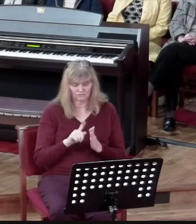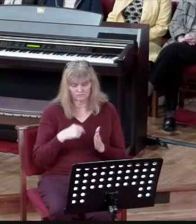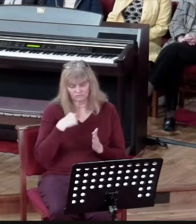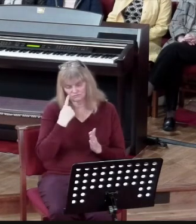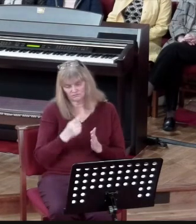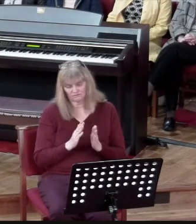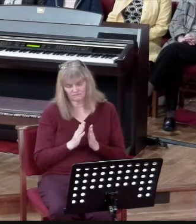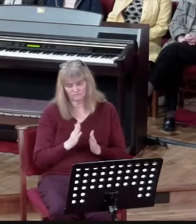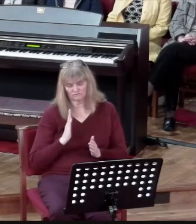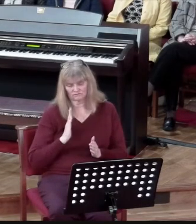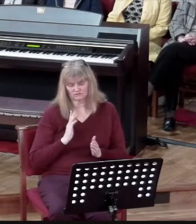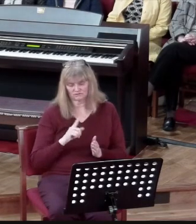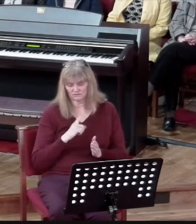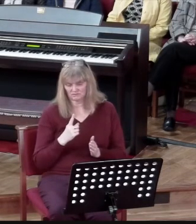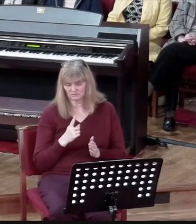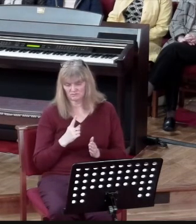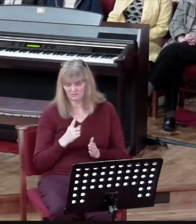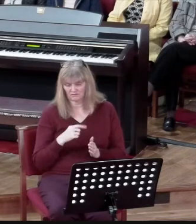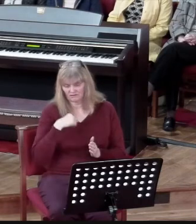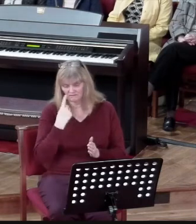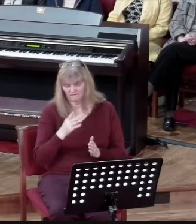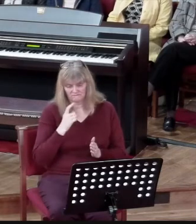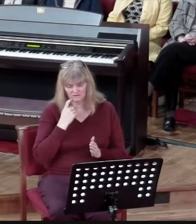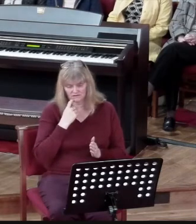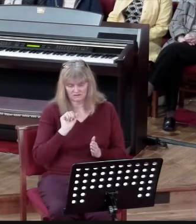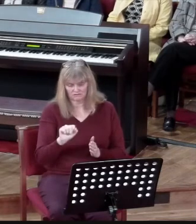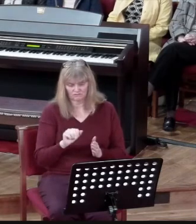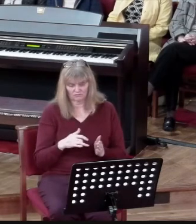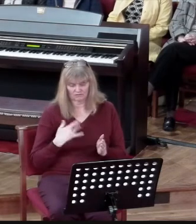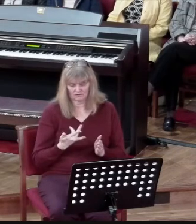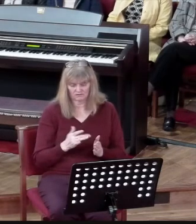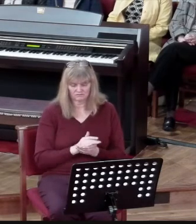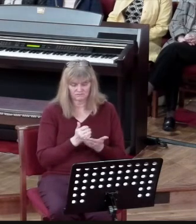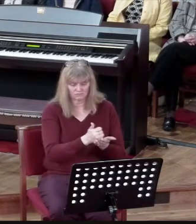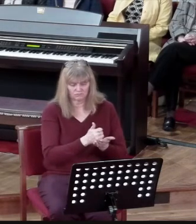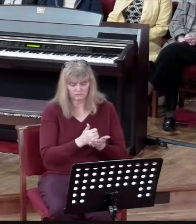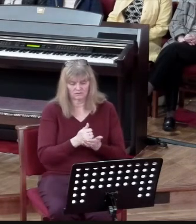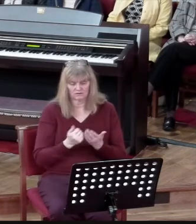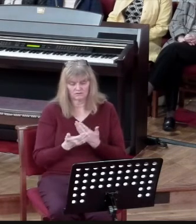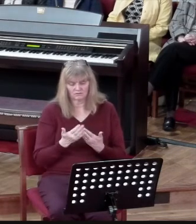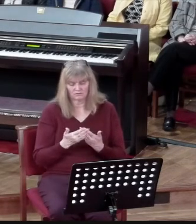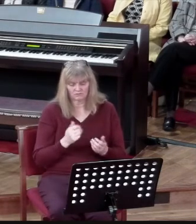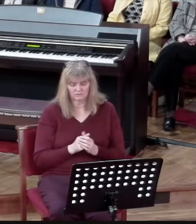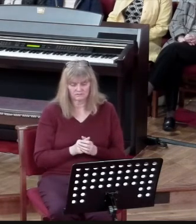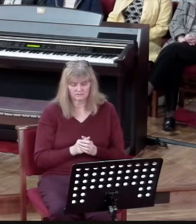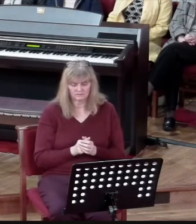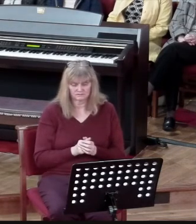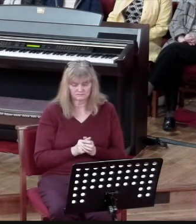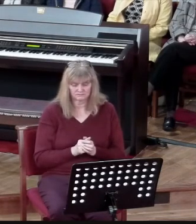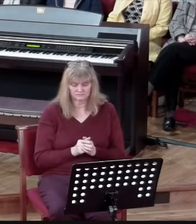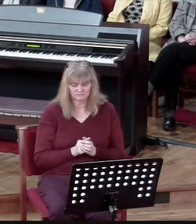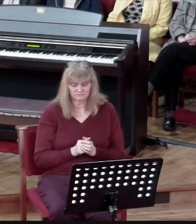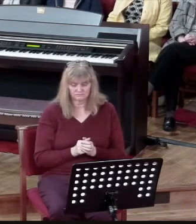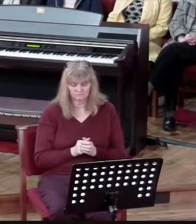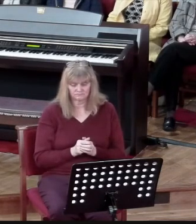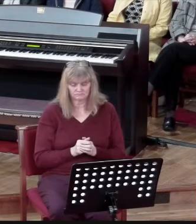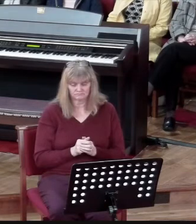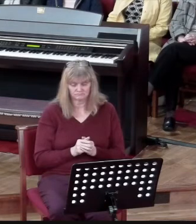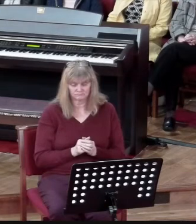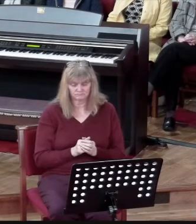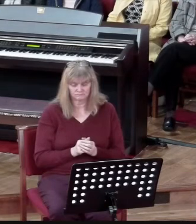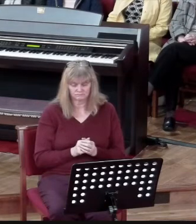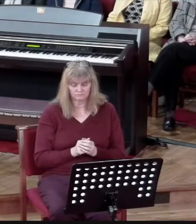maybe there are things that can be done. There's no doubt about that. But it's the same problem. Successful church, non-successful church,